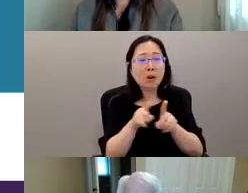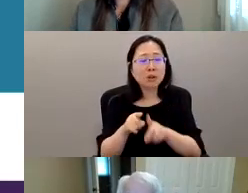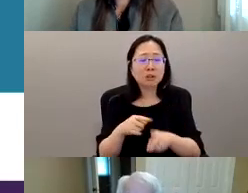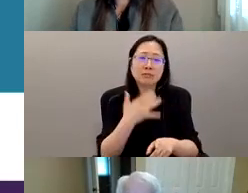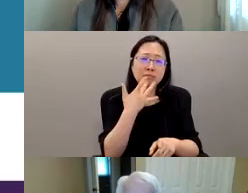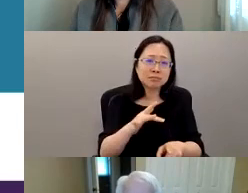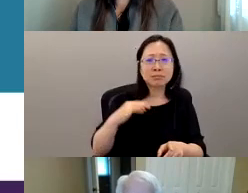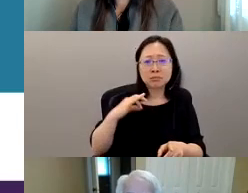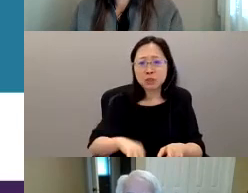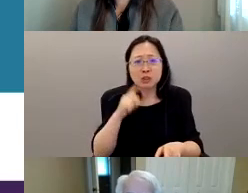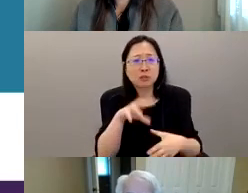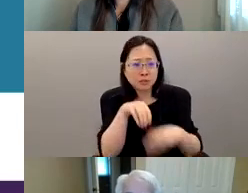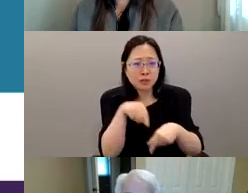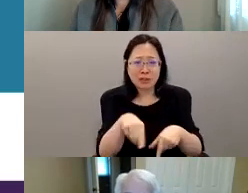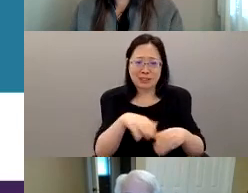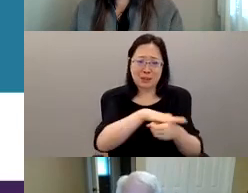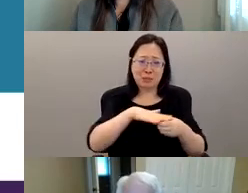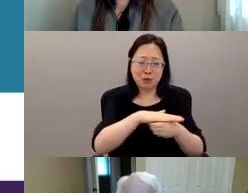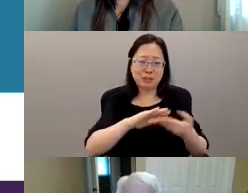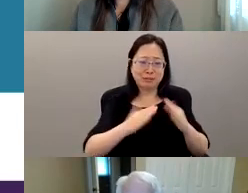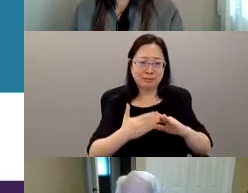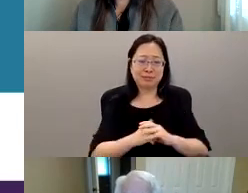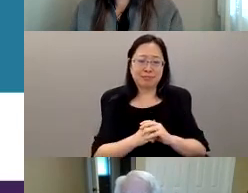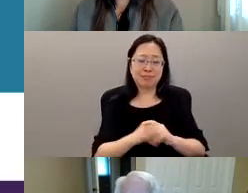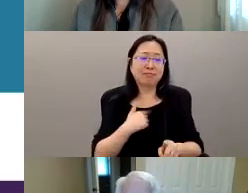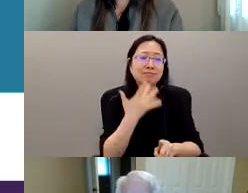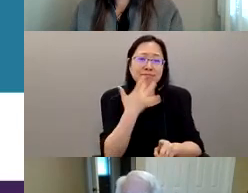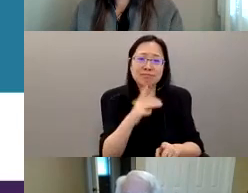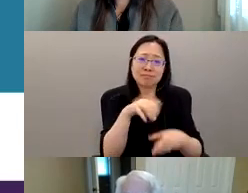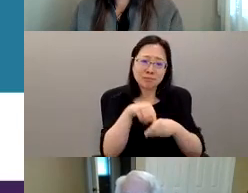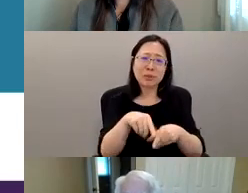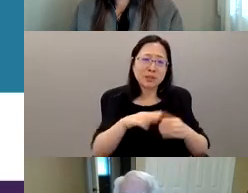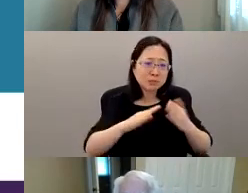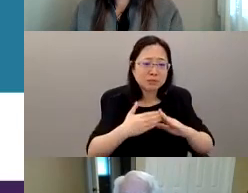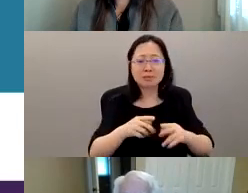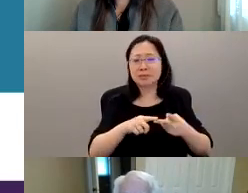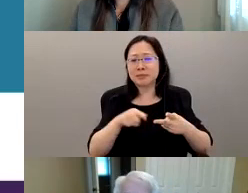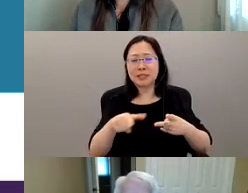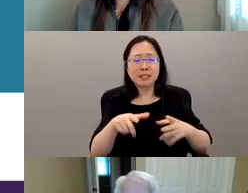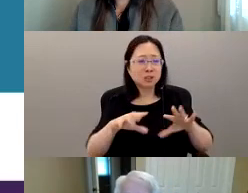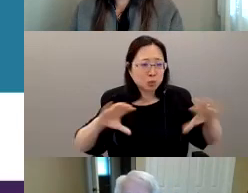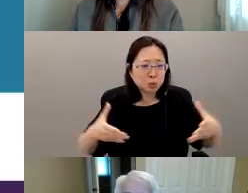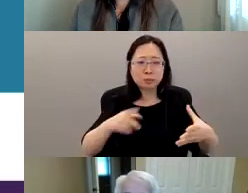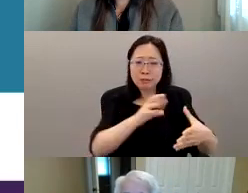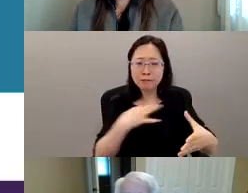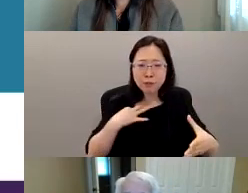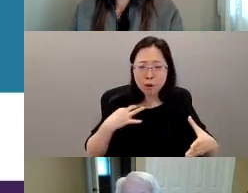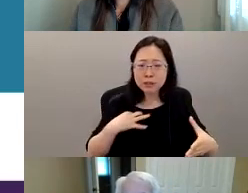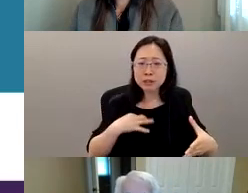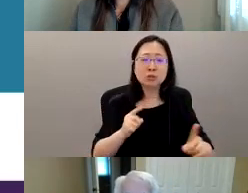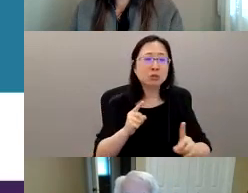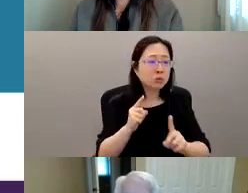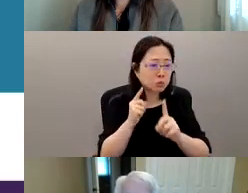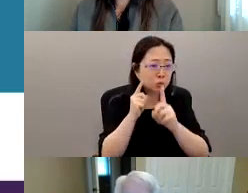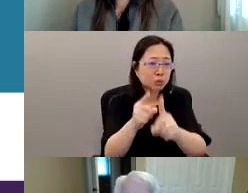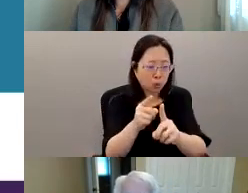Elder Abuse London Middlesex. I'm fortunate to be part of this group of volunteers who are working together to address issues of